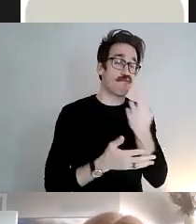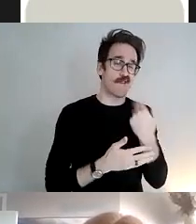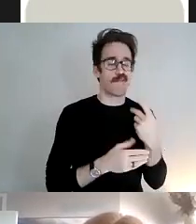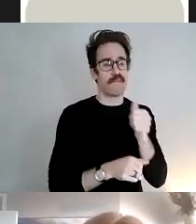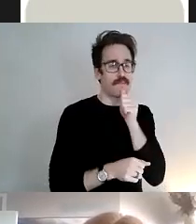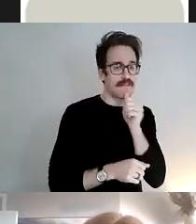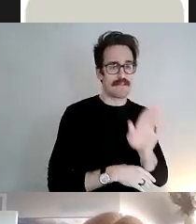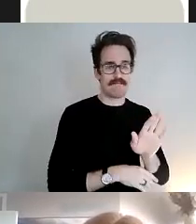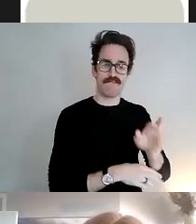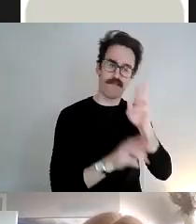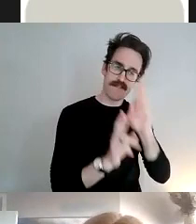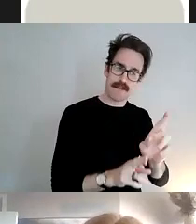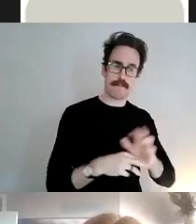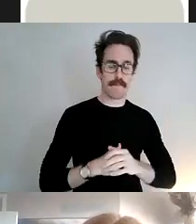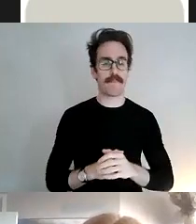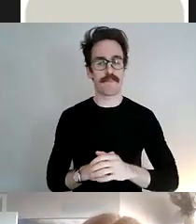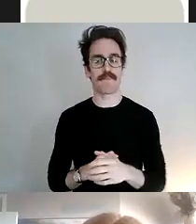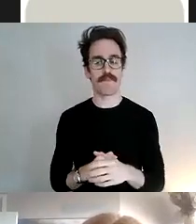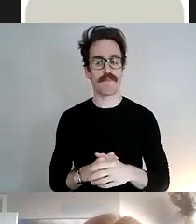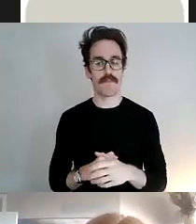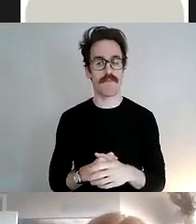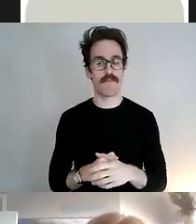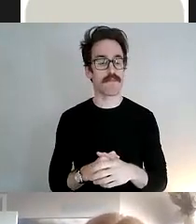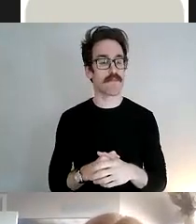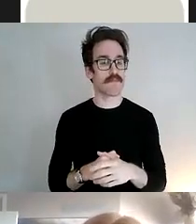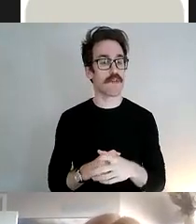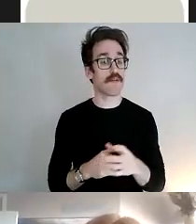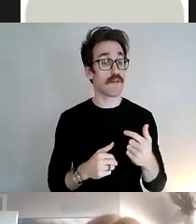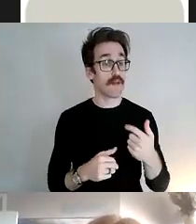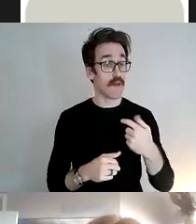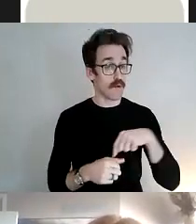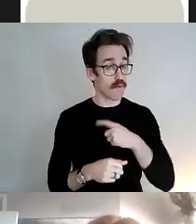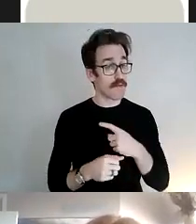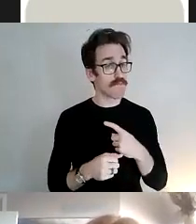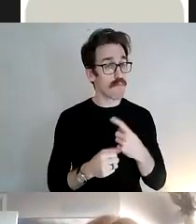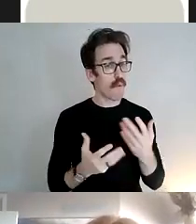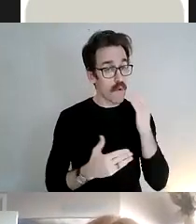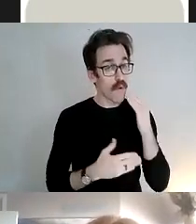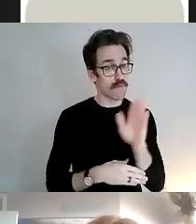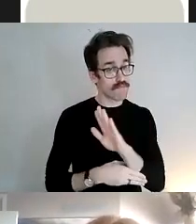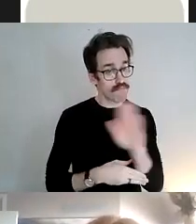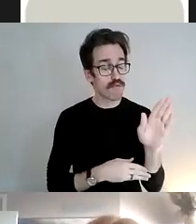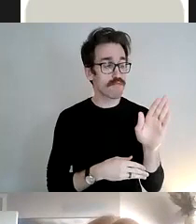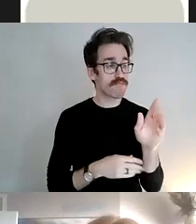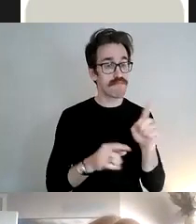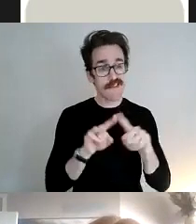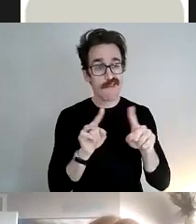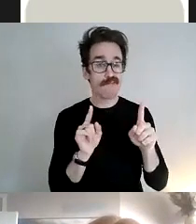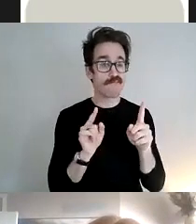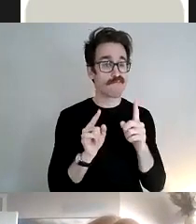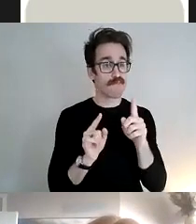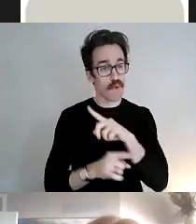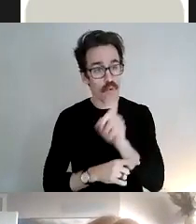and as well. So we do encourage you, we will be looking through for themes and context of